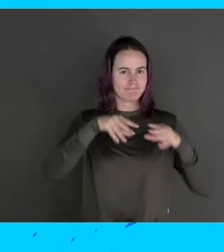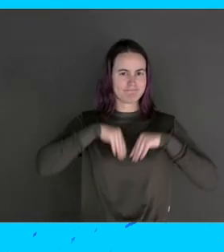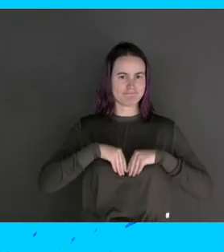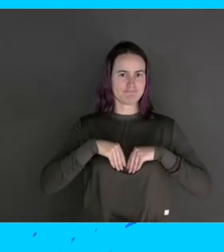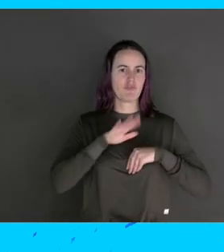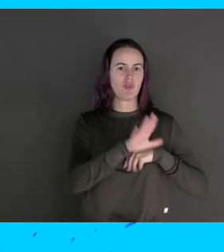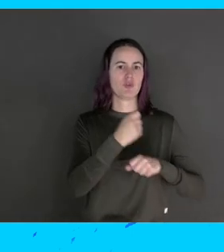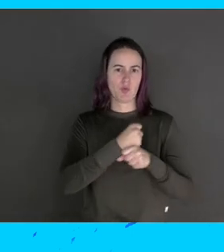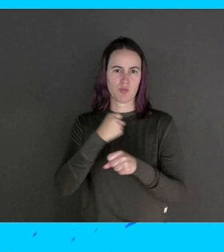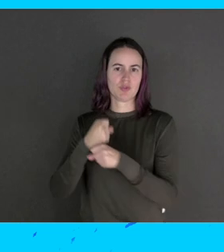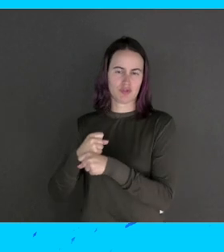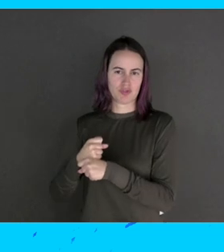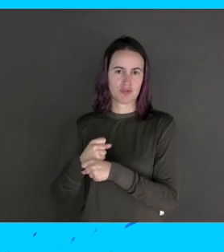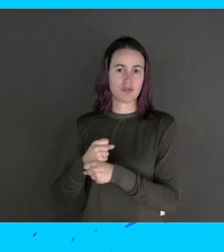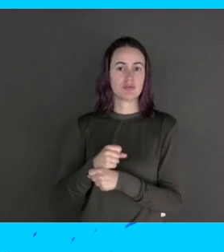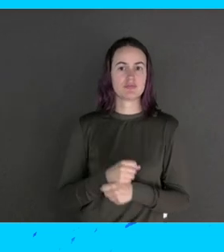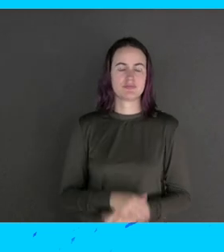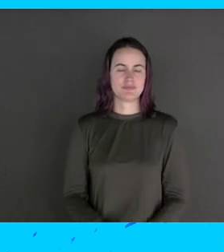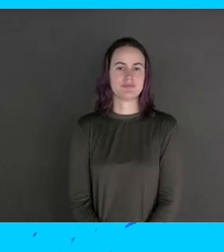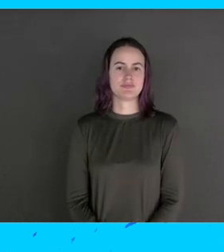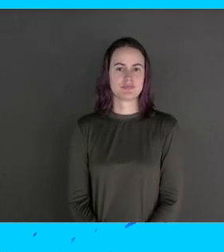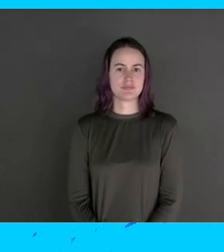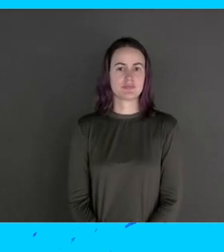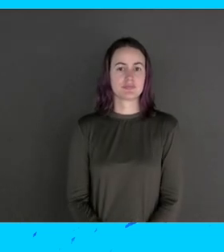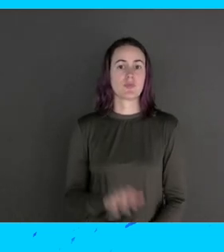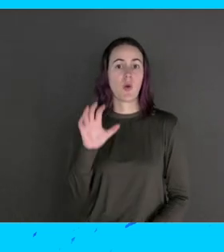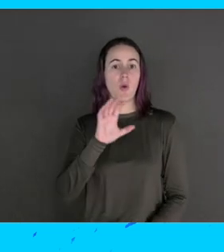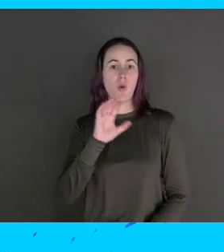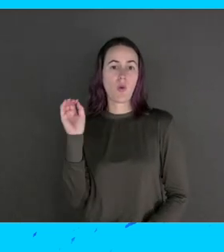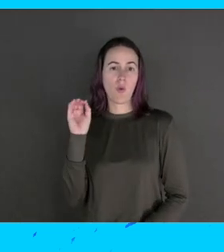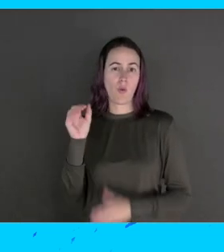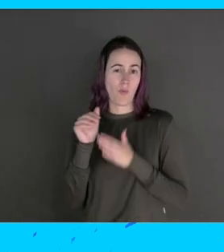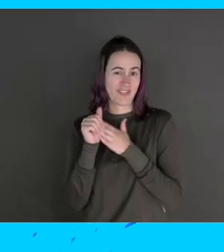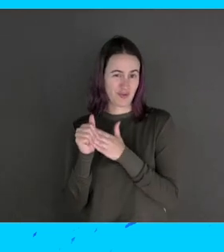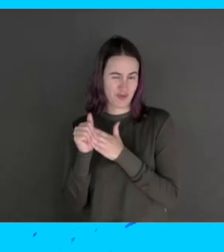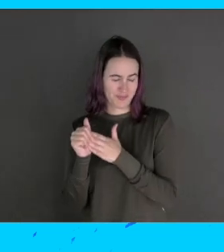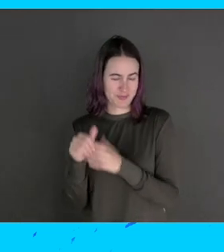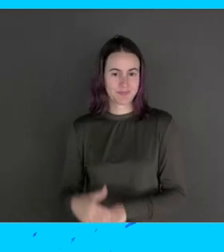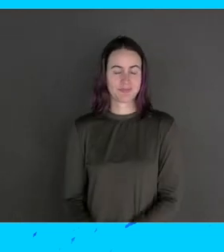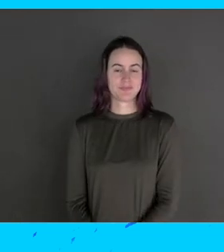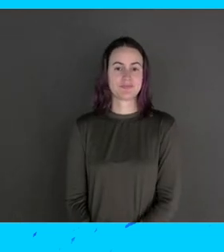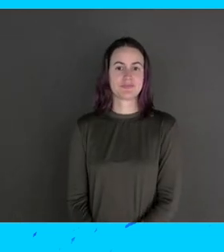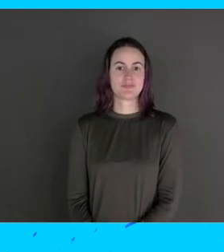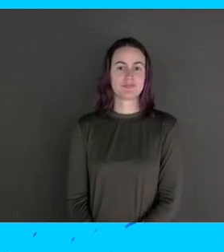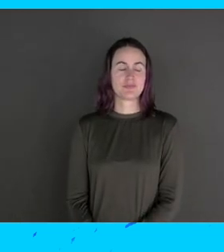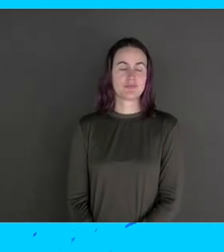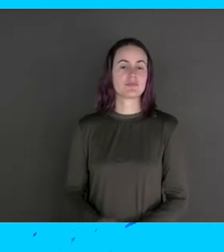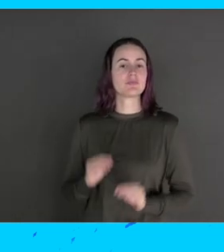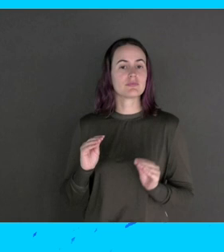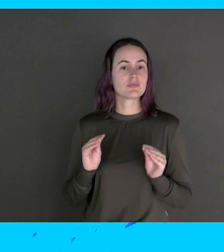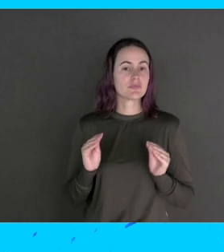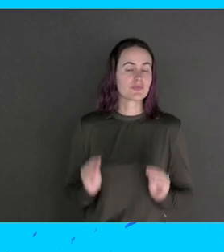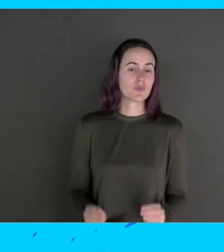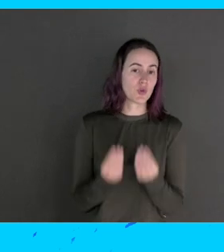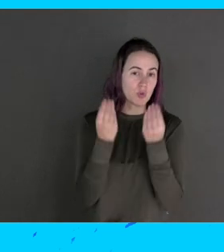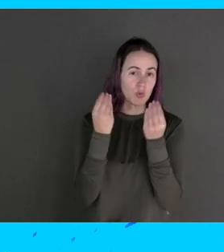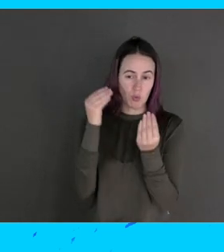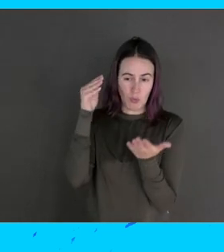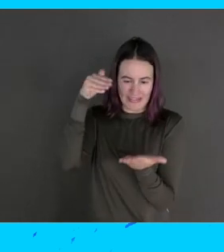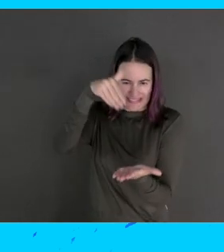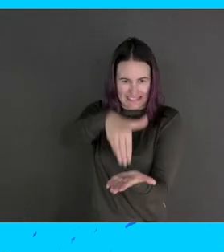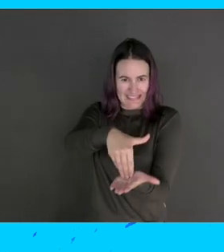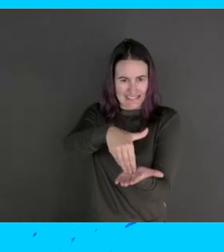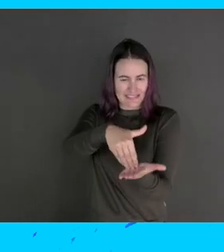Co-Leadership. Now, as we just heard from our incredible speakers, having adolescents and youth at the center of policies, programs,